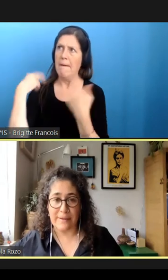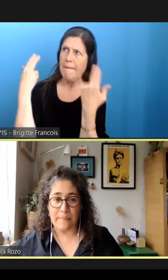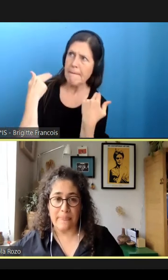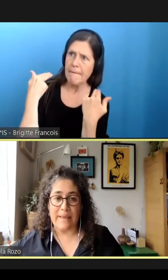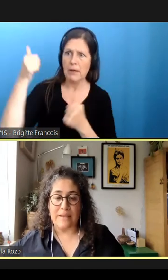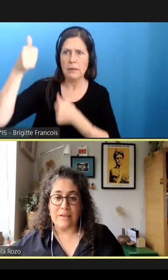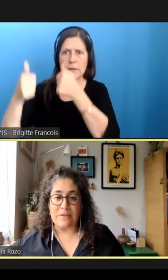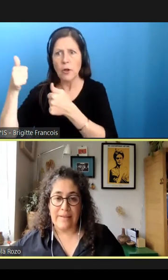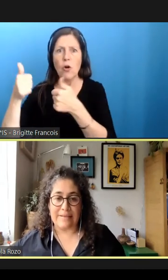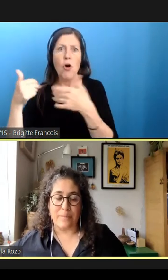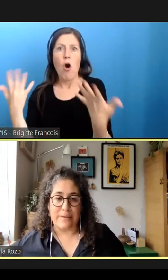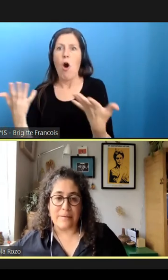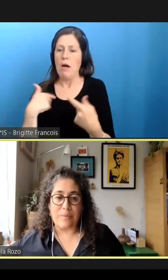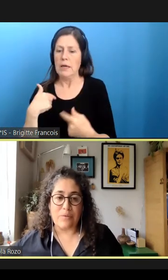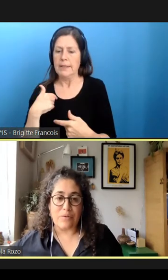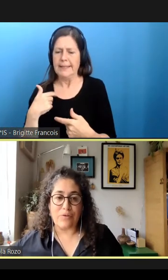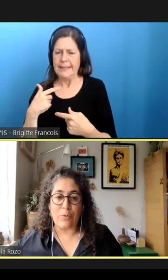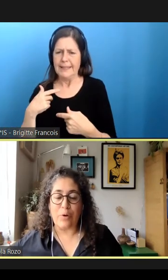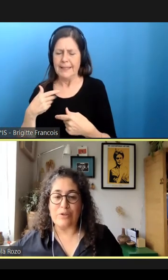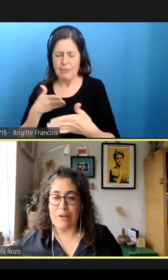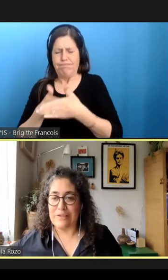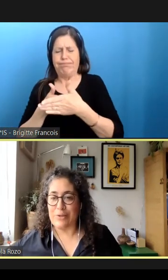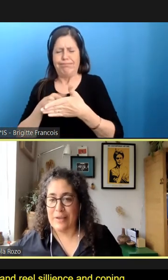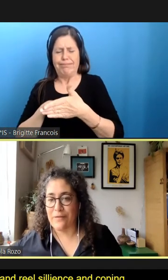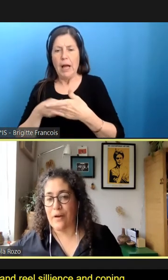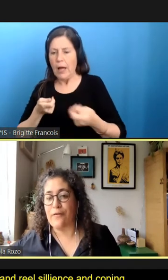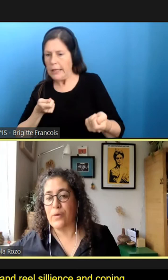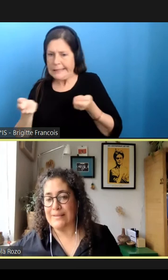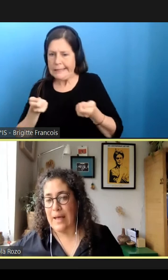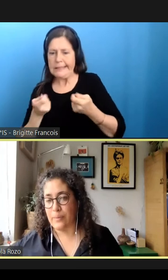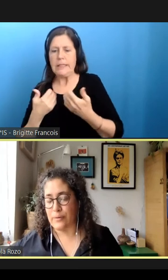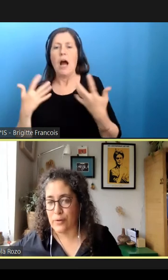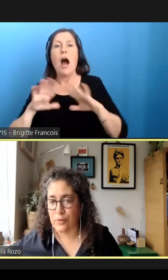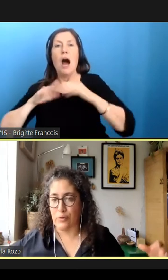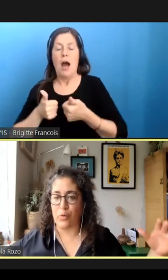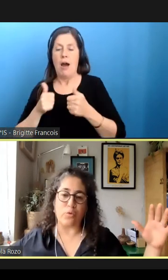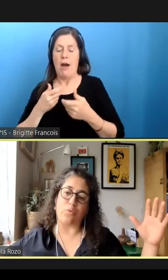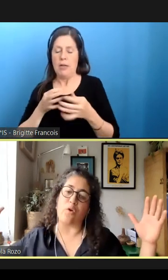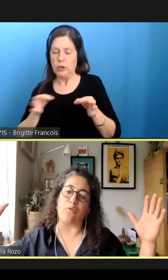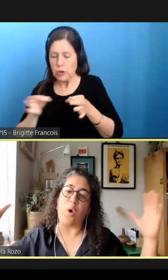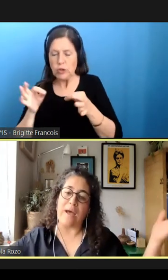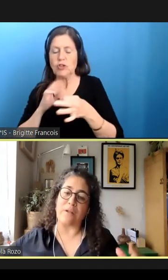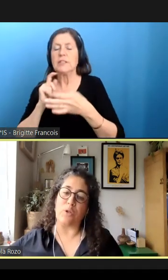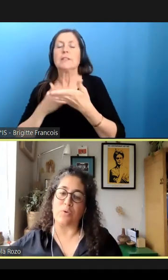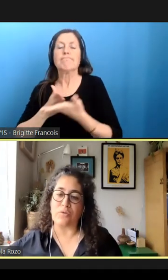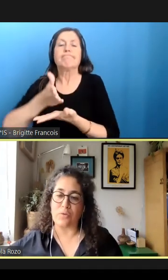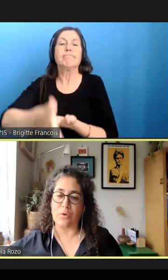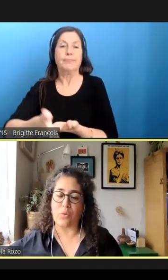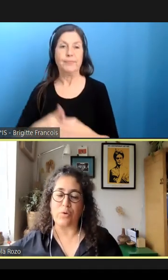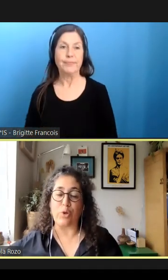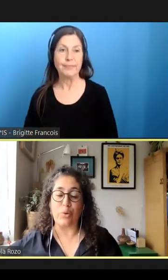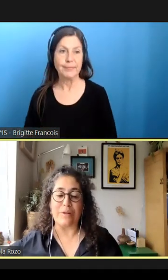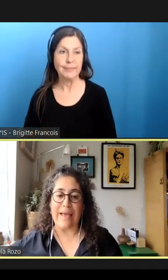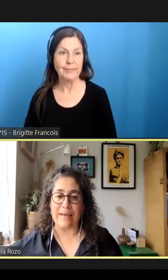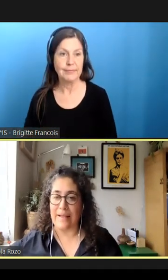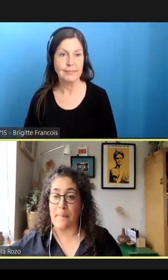strategies. Next, please. So just to give a few examples of what